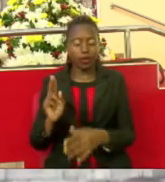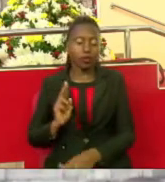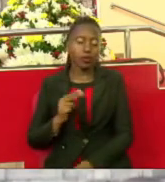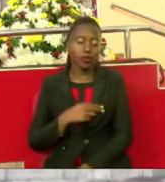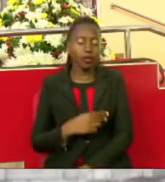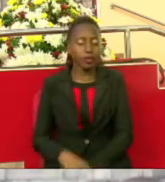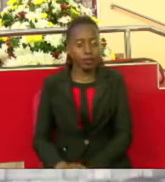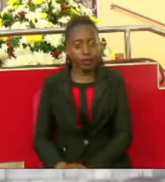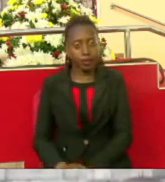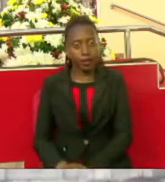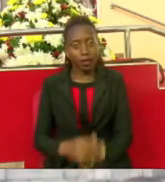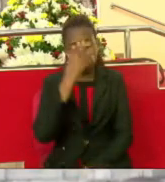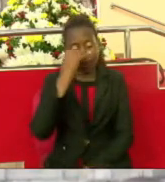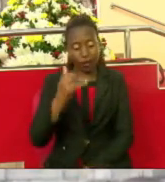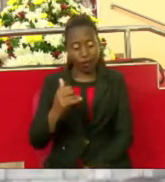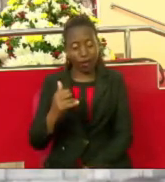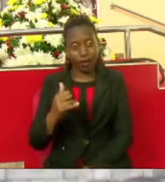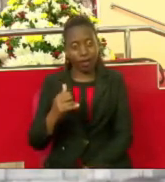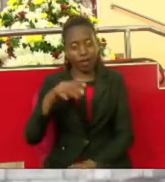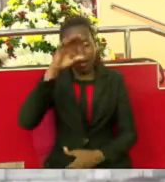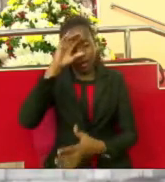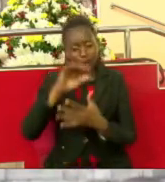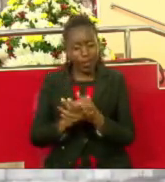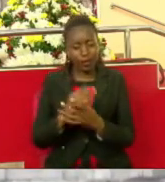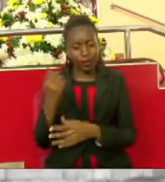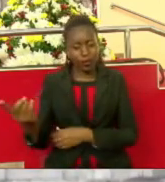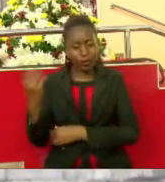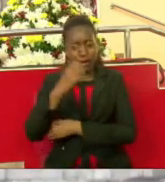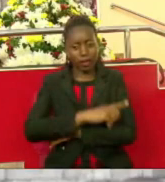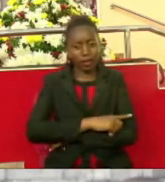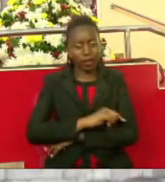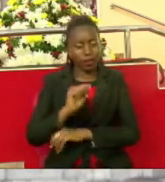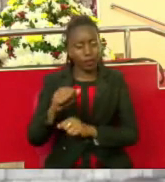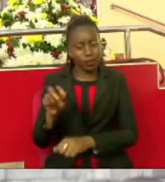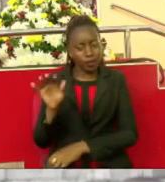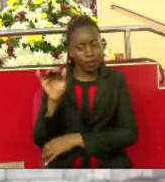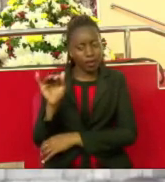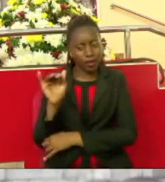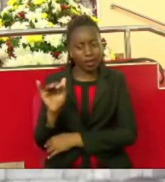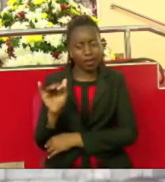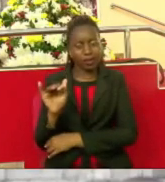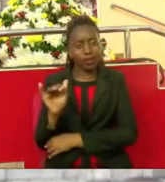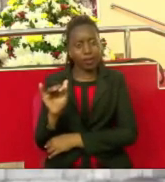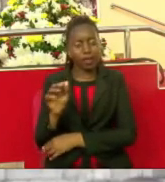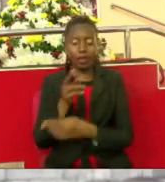Because I want to believe that one day we shall be asked, for those people that I gave you, what did you do with them?